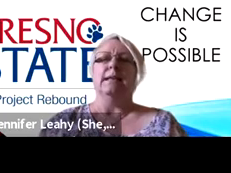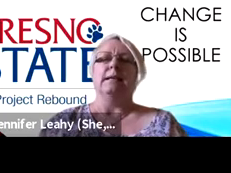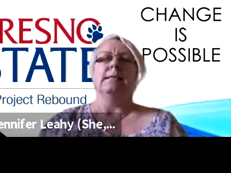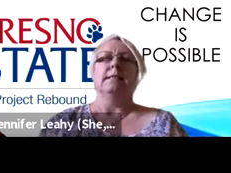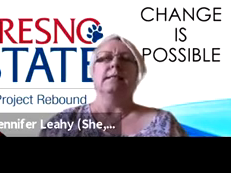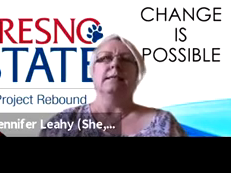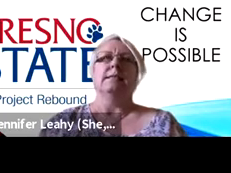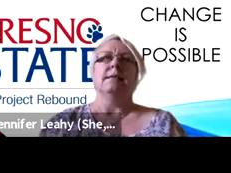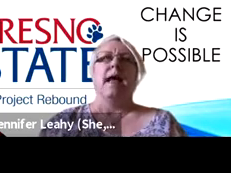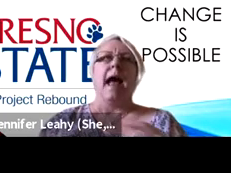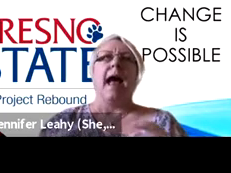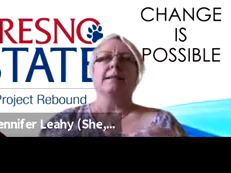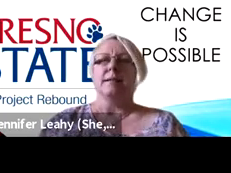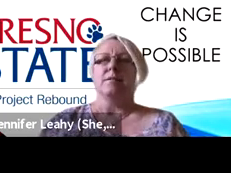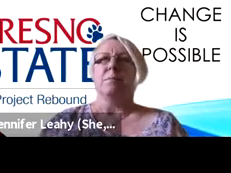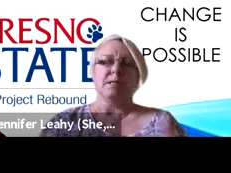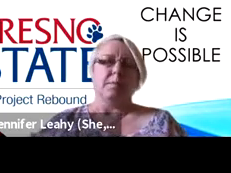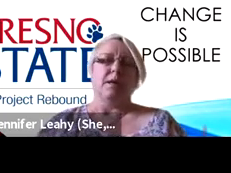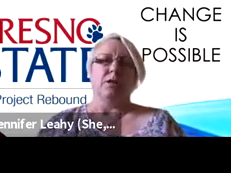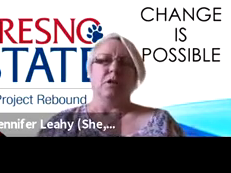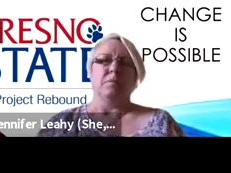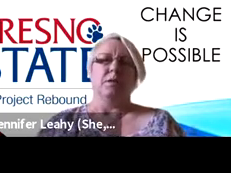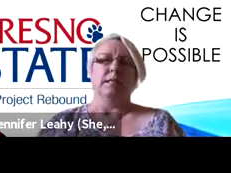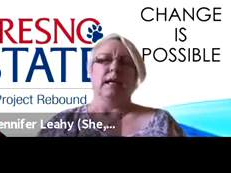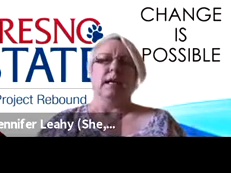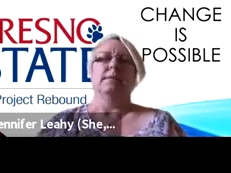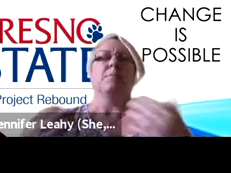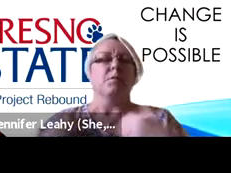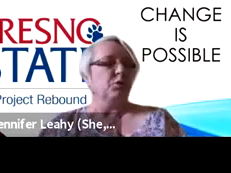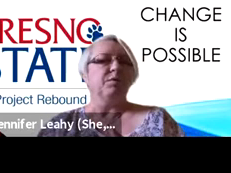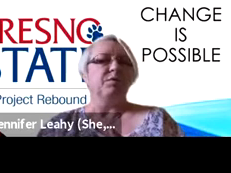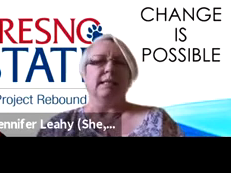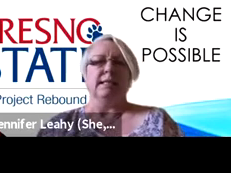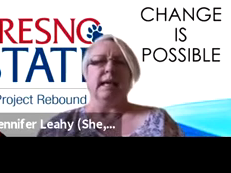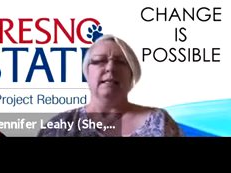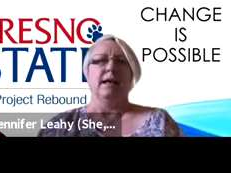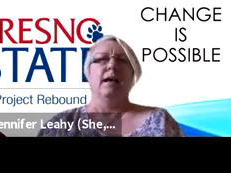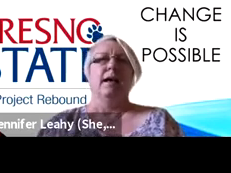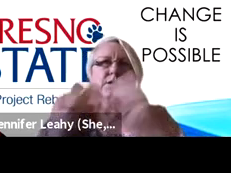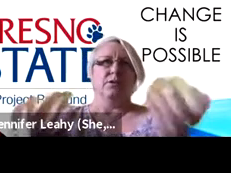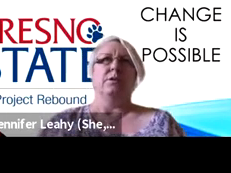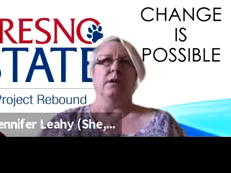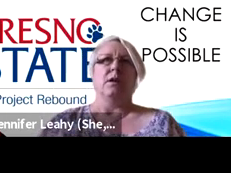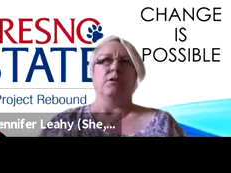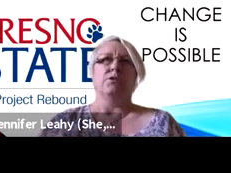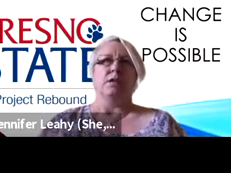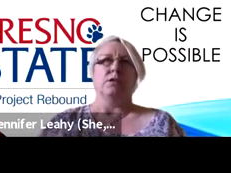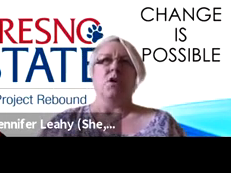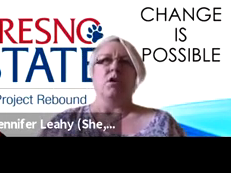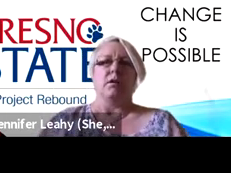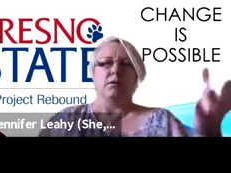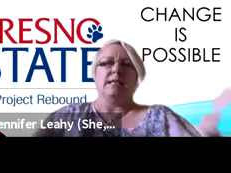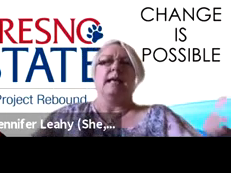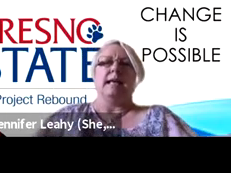only does this active participation in the community, some of which we facilitate until our